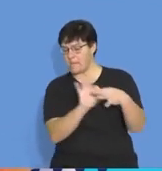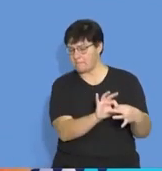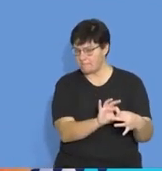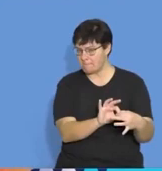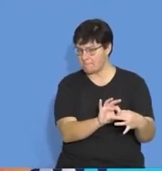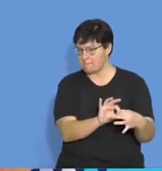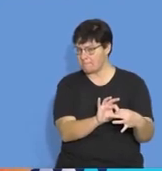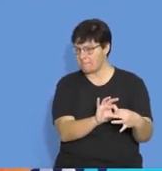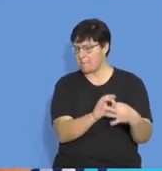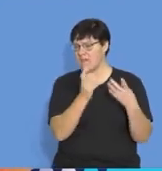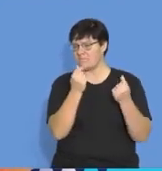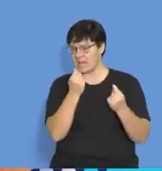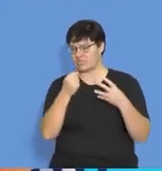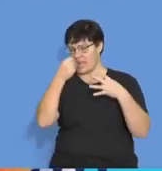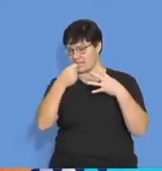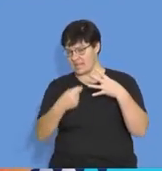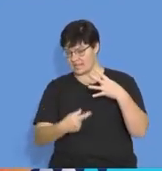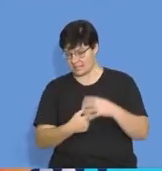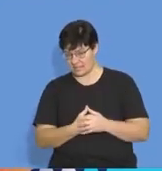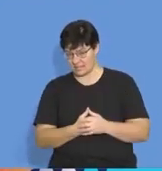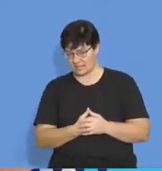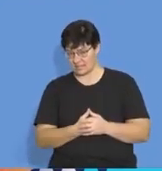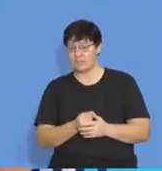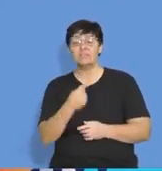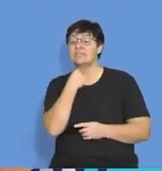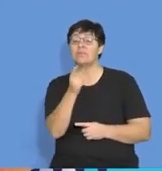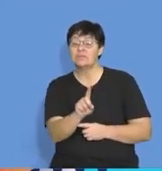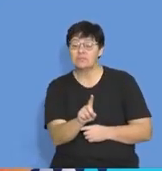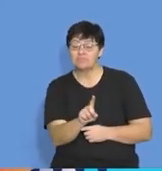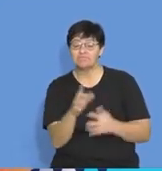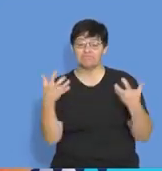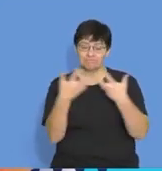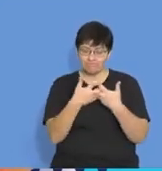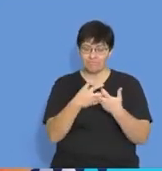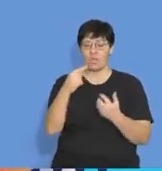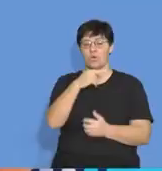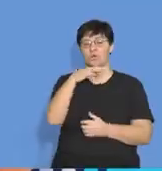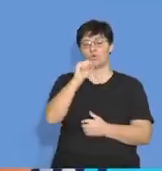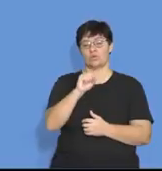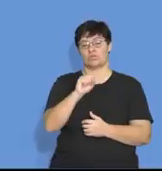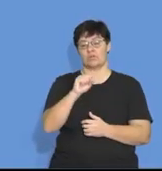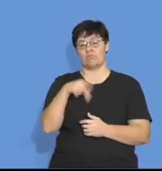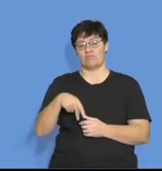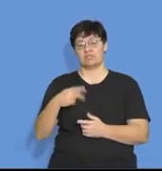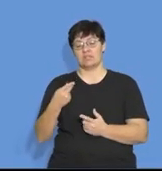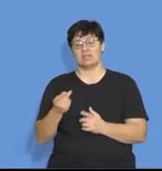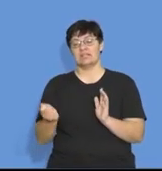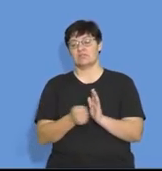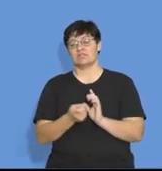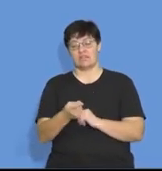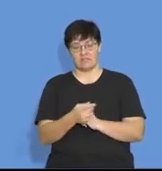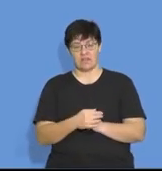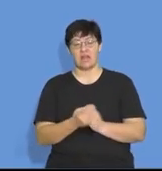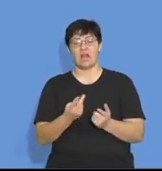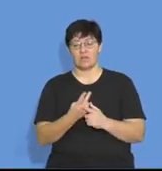your financial indicator. Here I'm referring to the gross profit percentage as a cost of sales and your gross profit